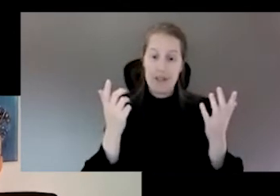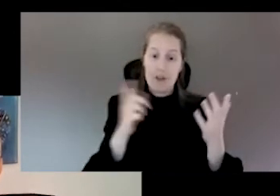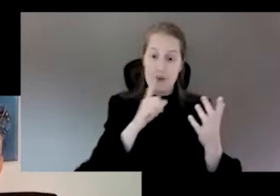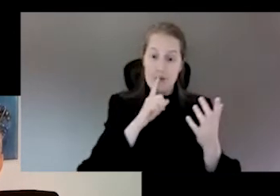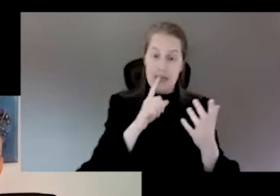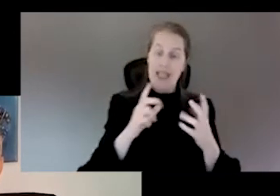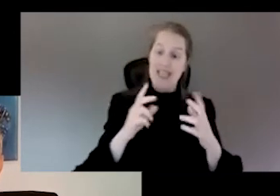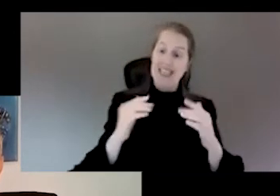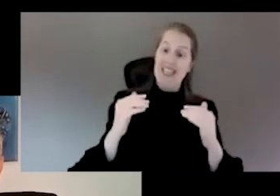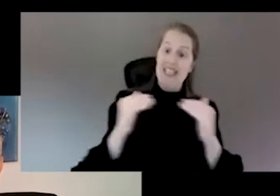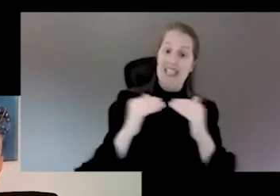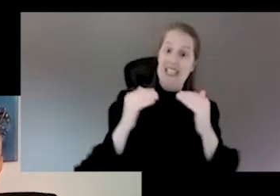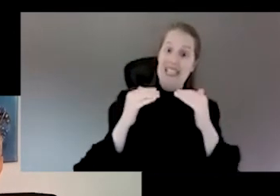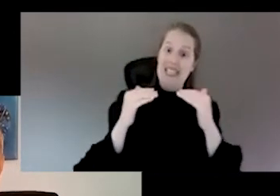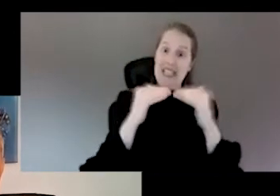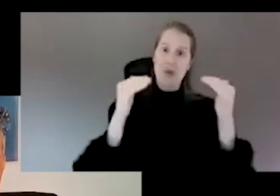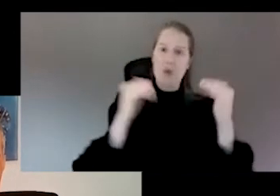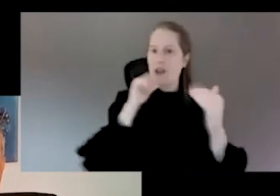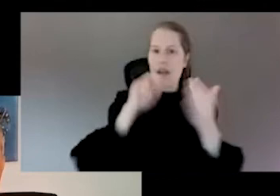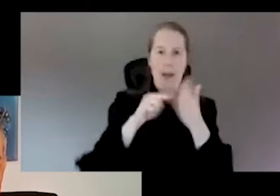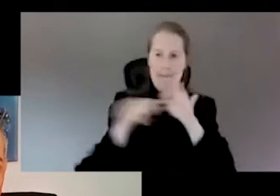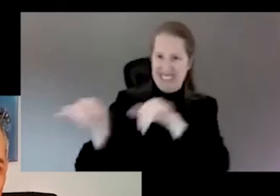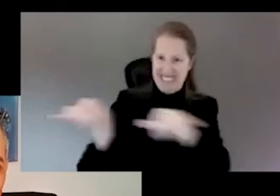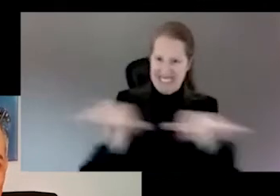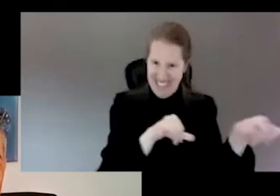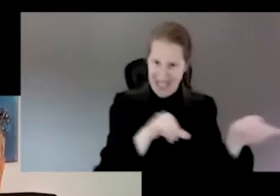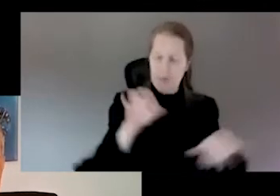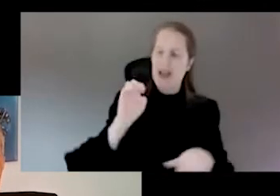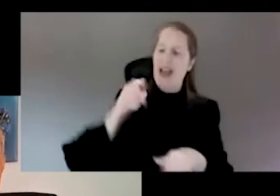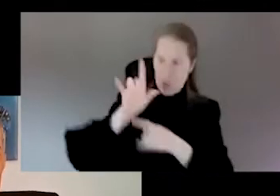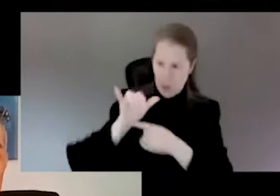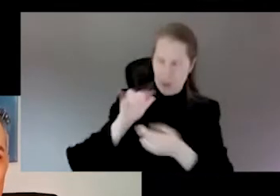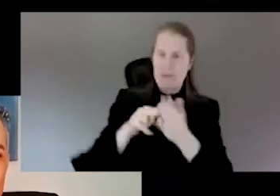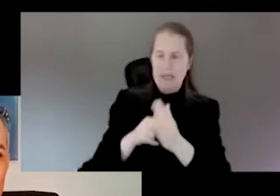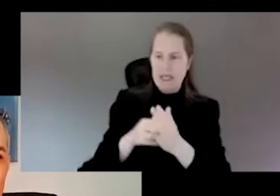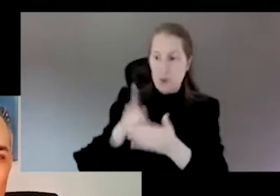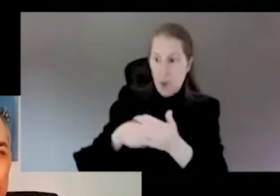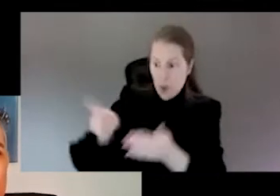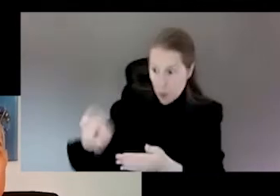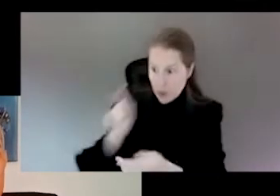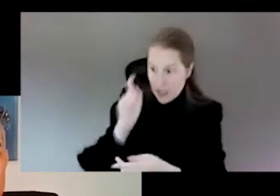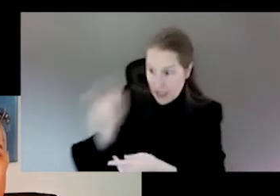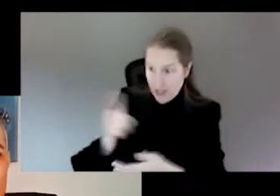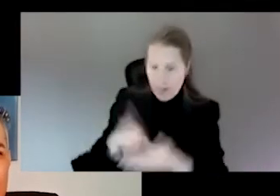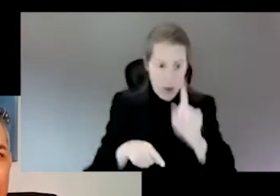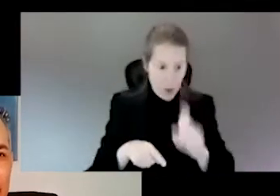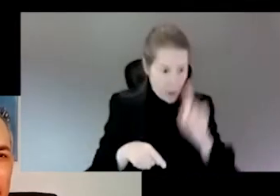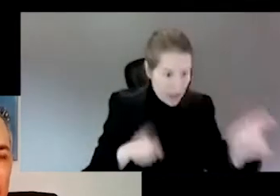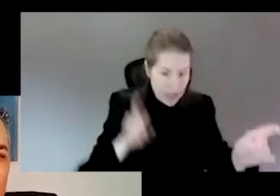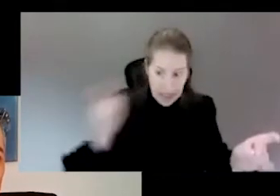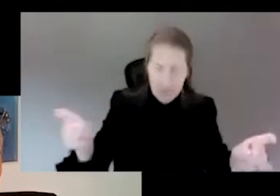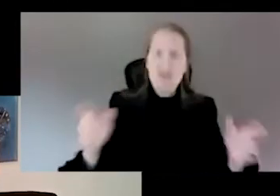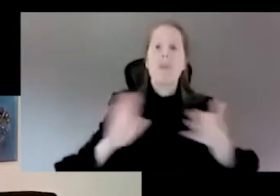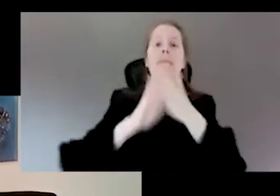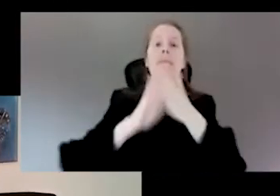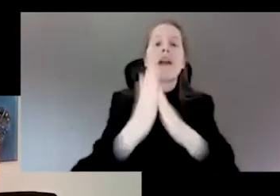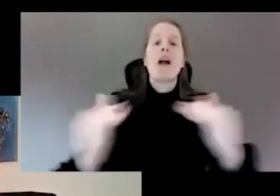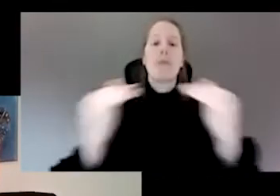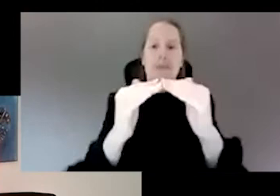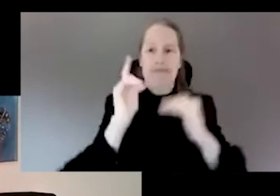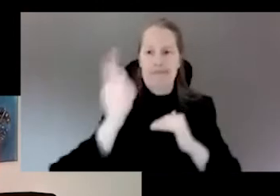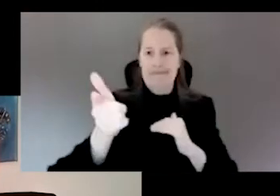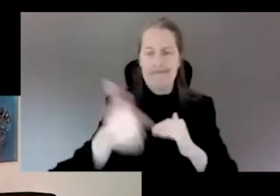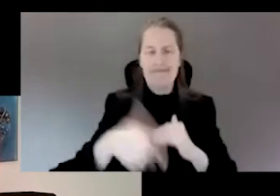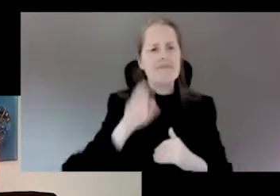we have to actually treat people equitably, right? Equity leads to equality, and we're just not there yet. Mia, why don't we go with